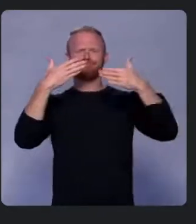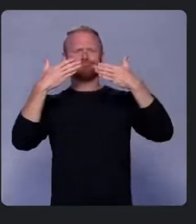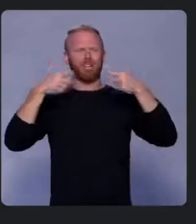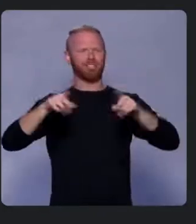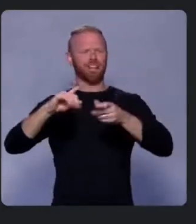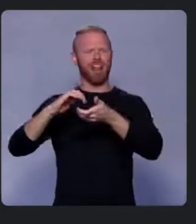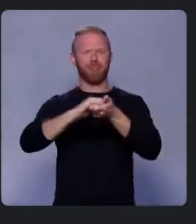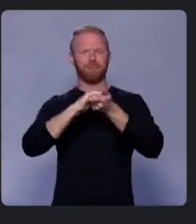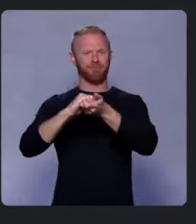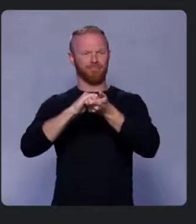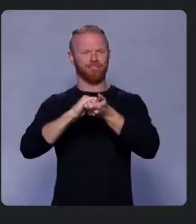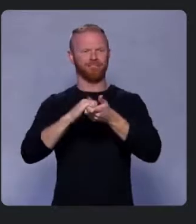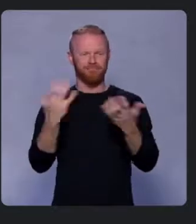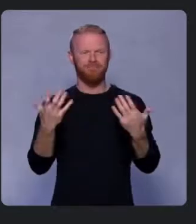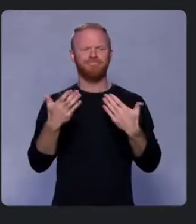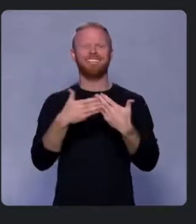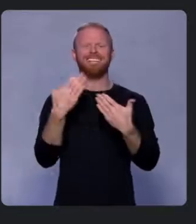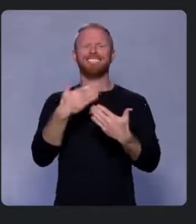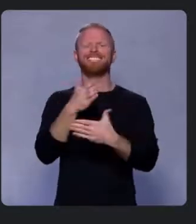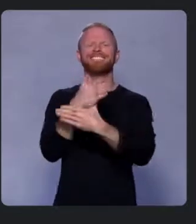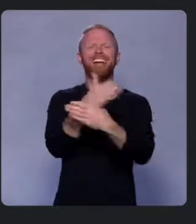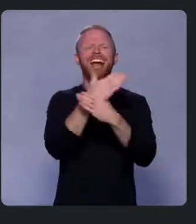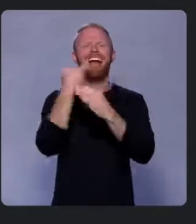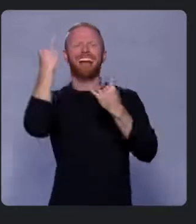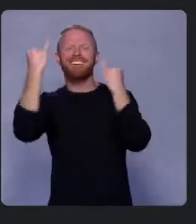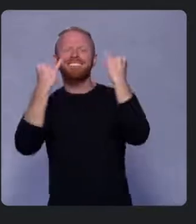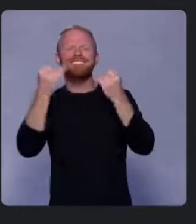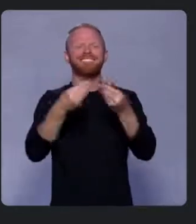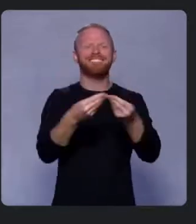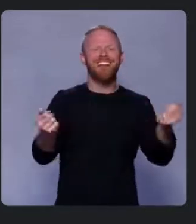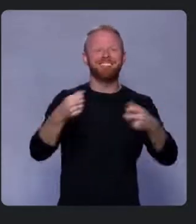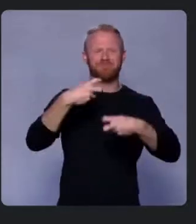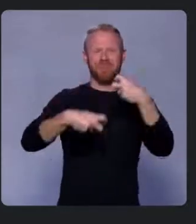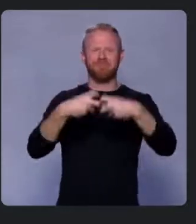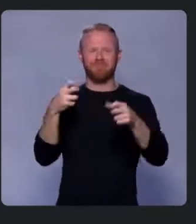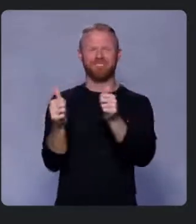experience to help them share ideas and solve problems together.